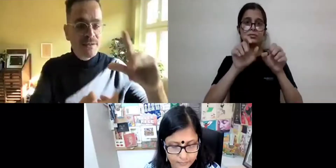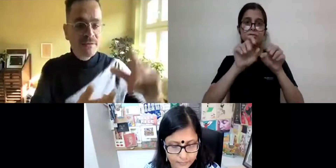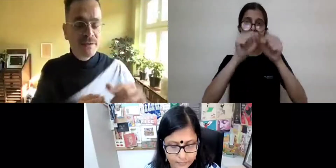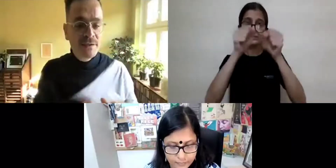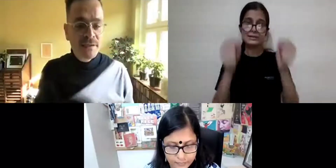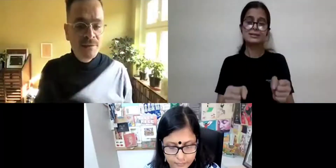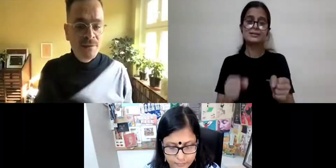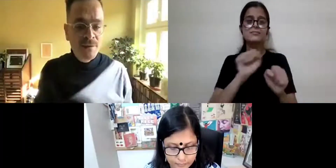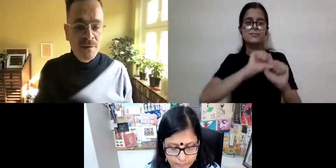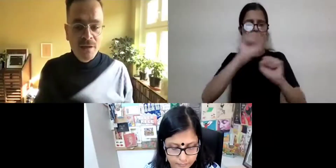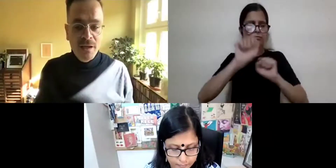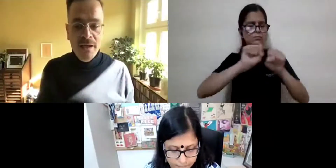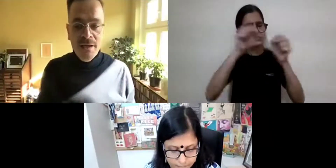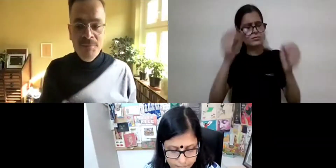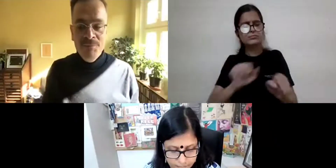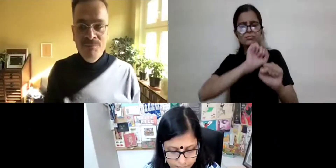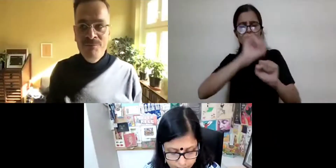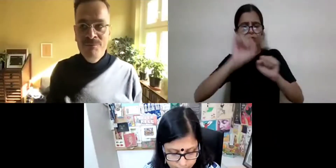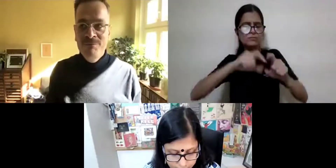works differently.